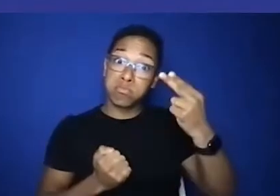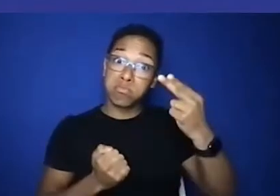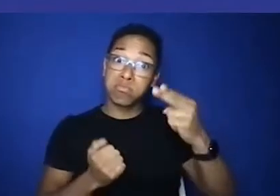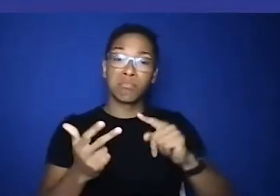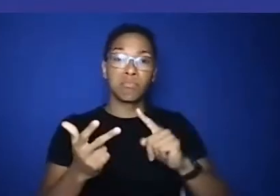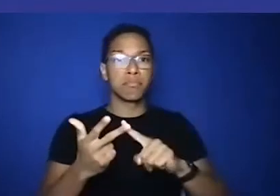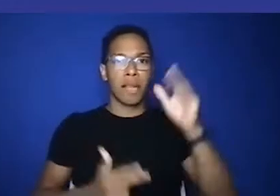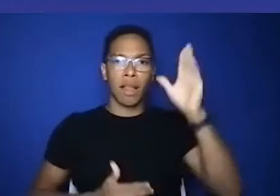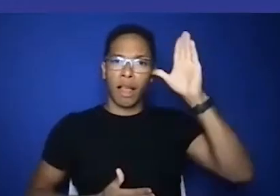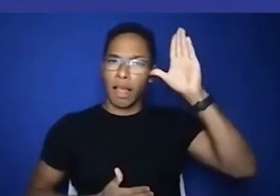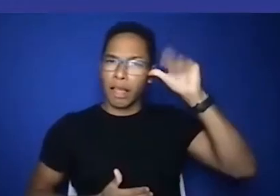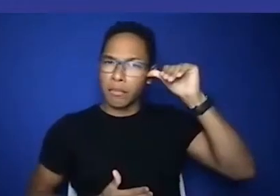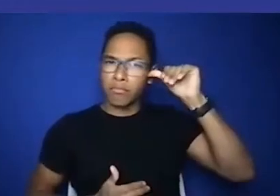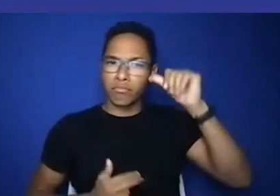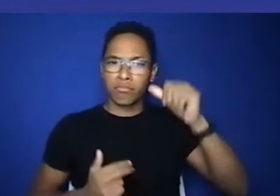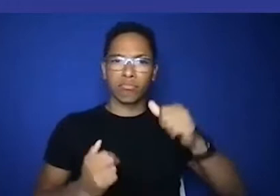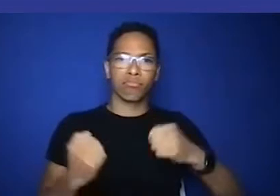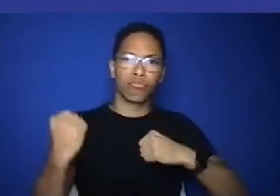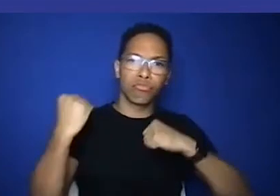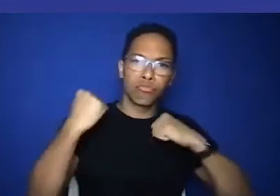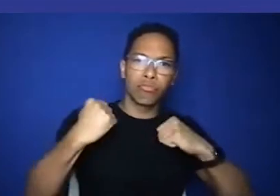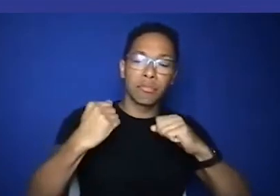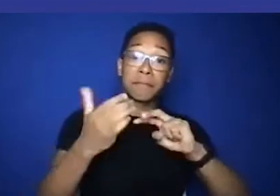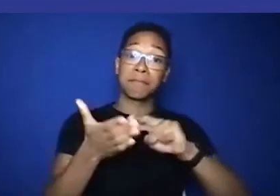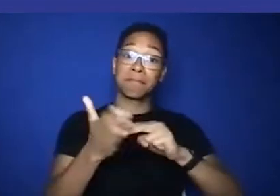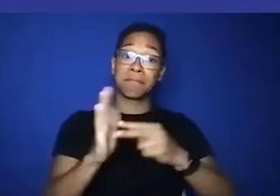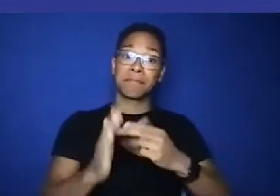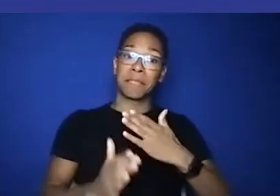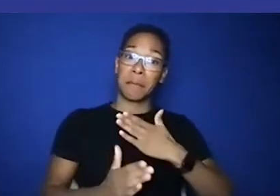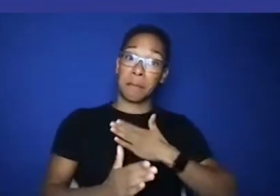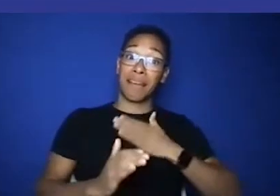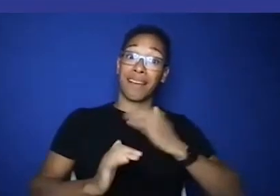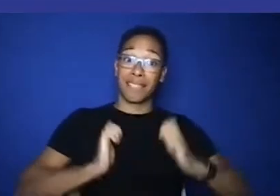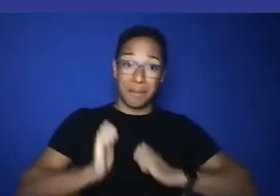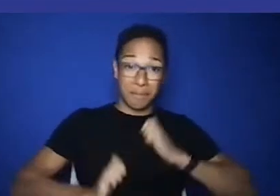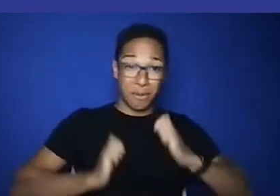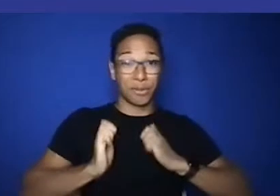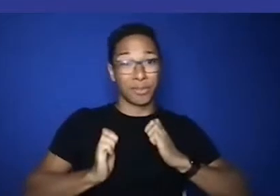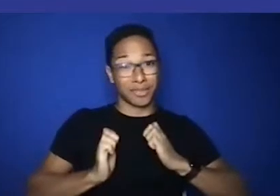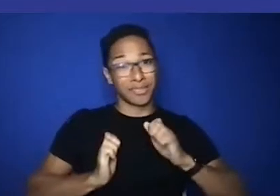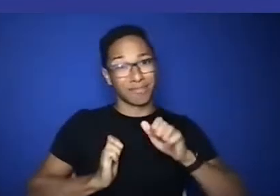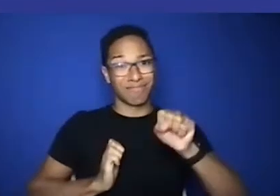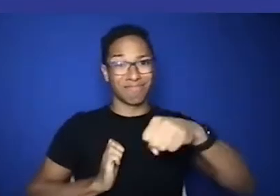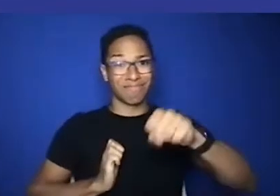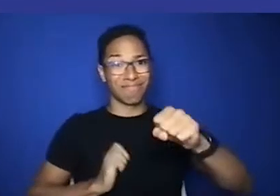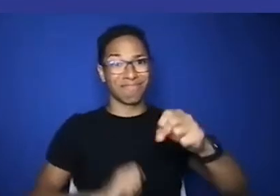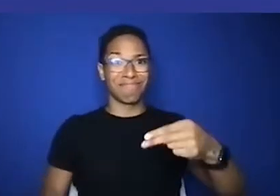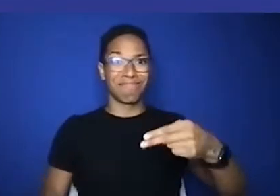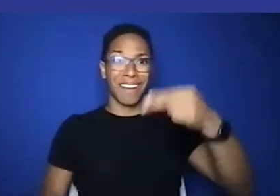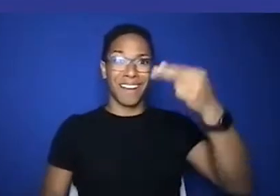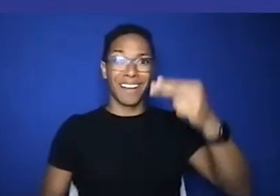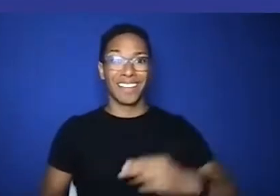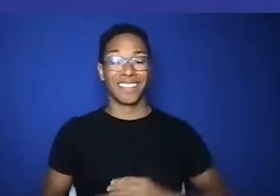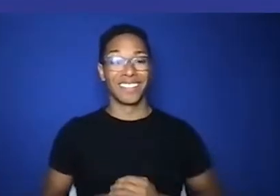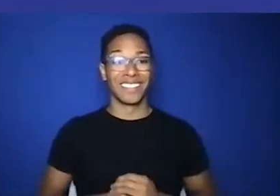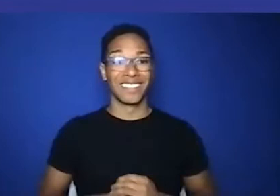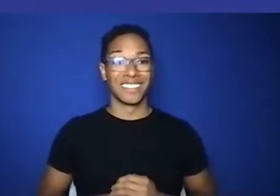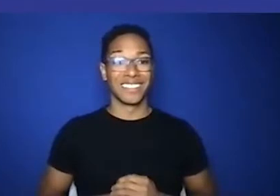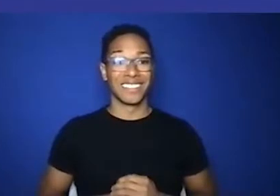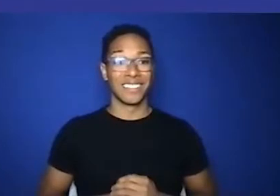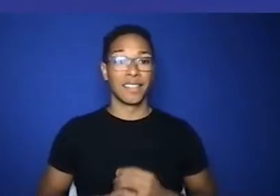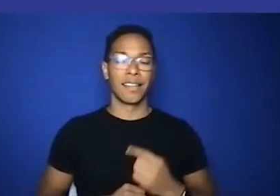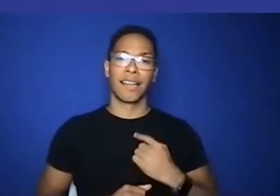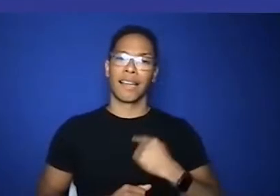strong. And that makes all of my emotions also very high. And I